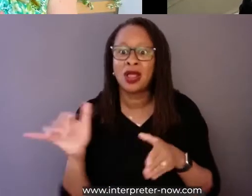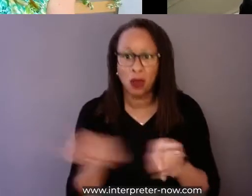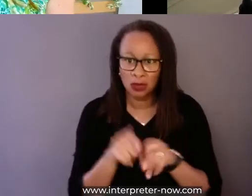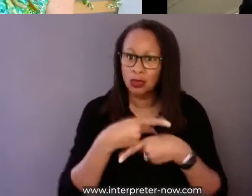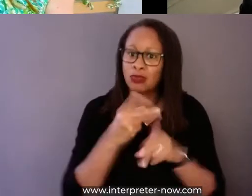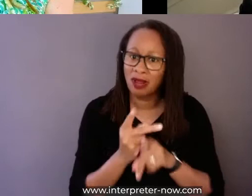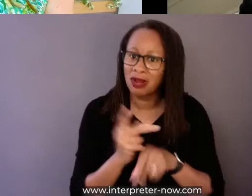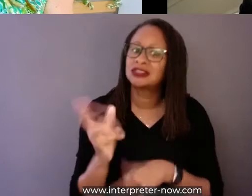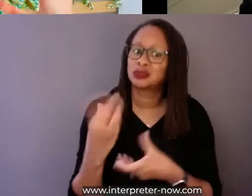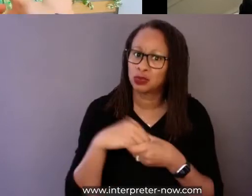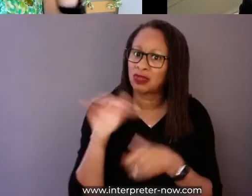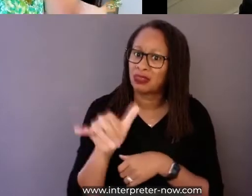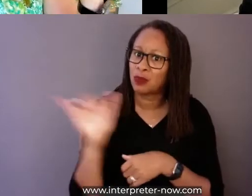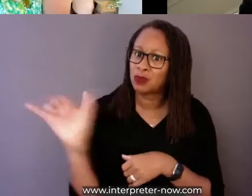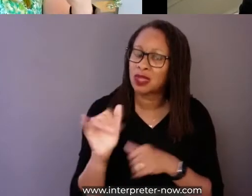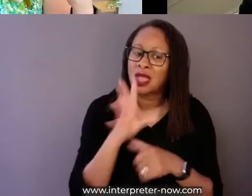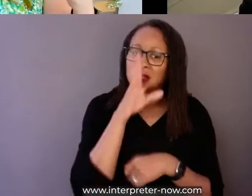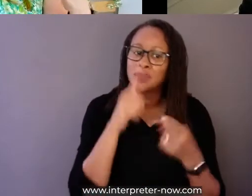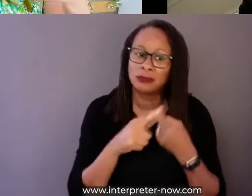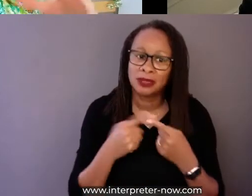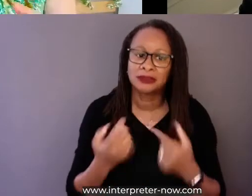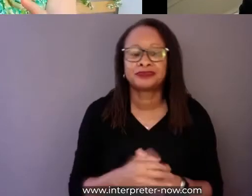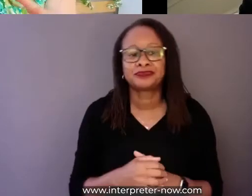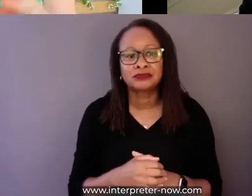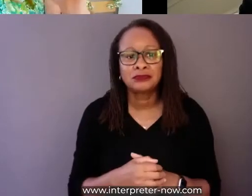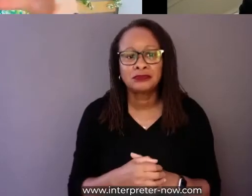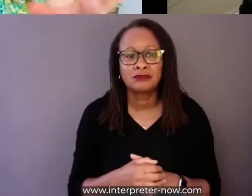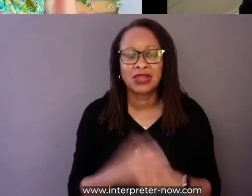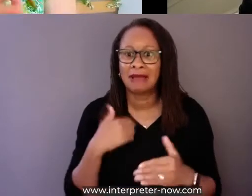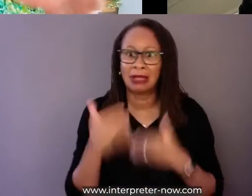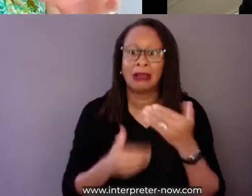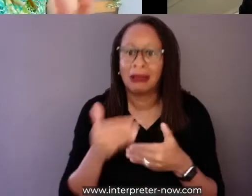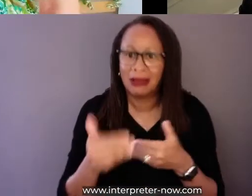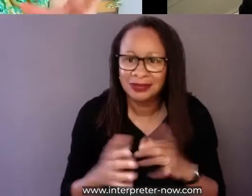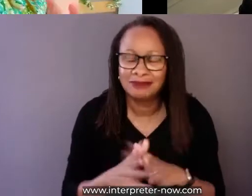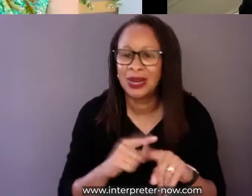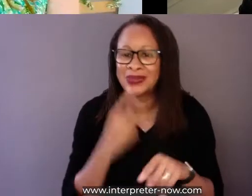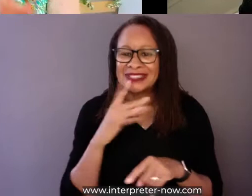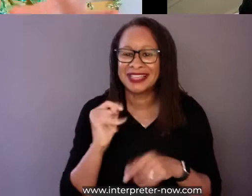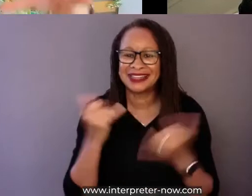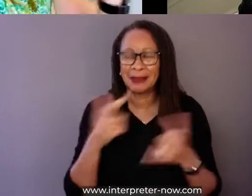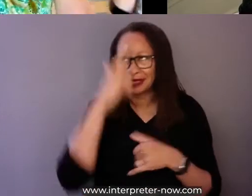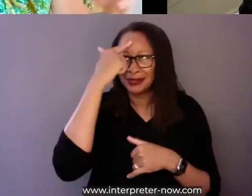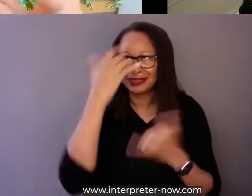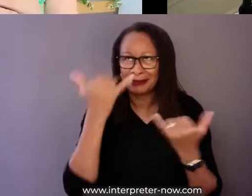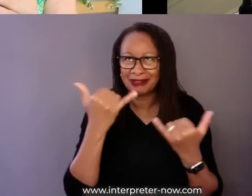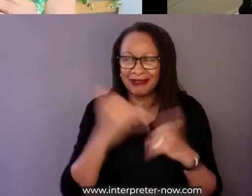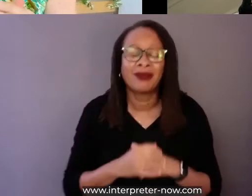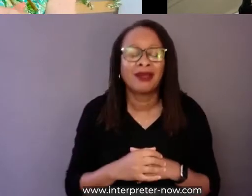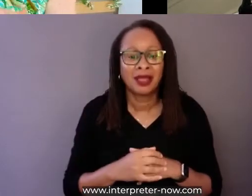because you talked about, well, I'm getting ahead of myself, but I'm just going to say it now because I have it on my mind. As you talked